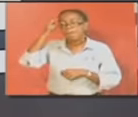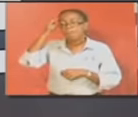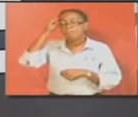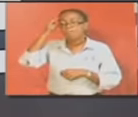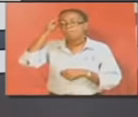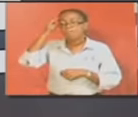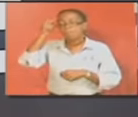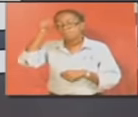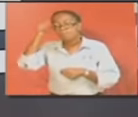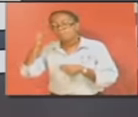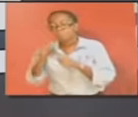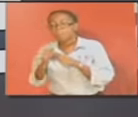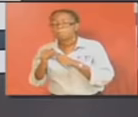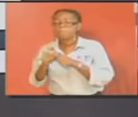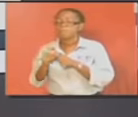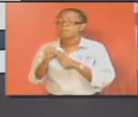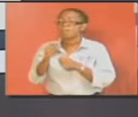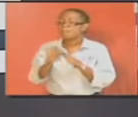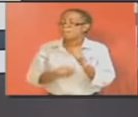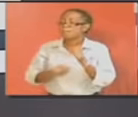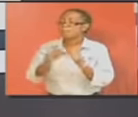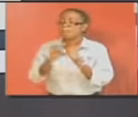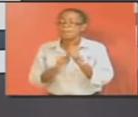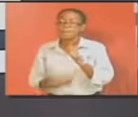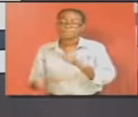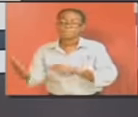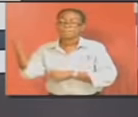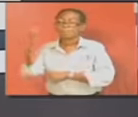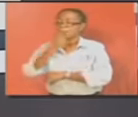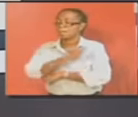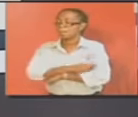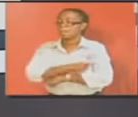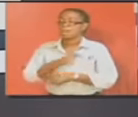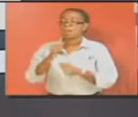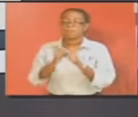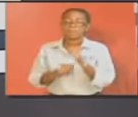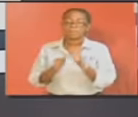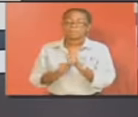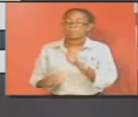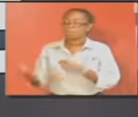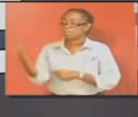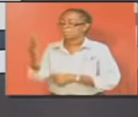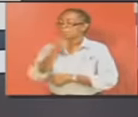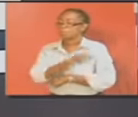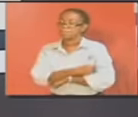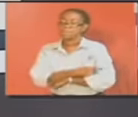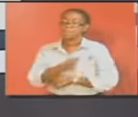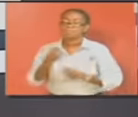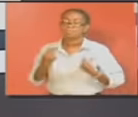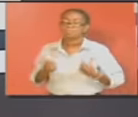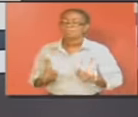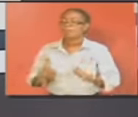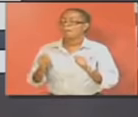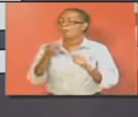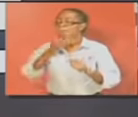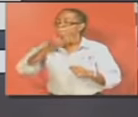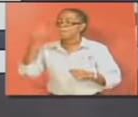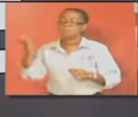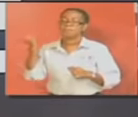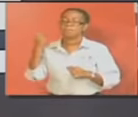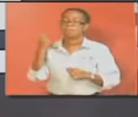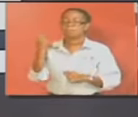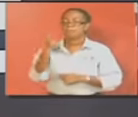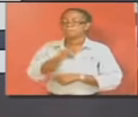something, our anxieties can go through the roof. And what we have to do is to just take it one day at a